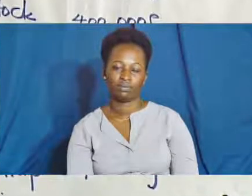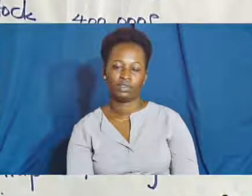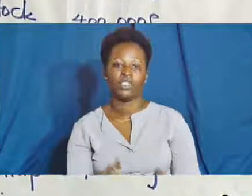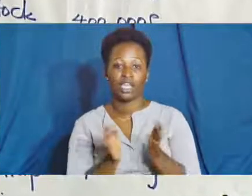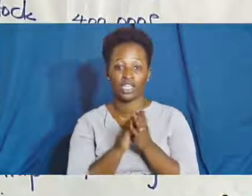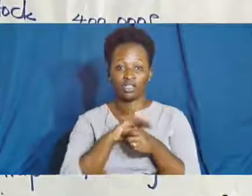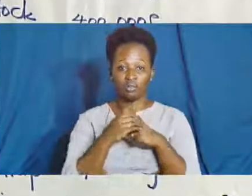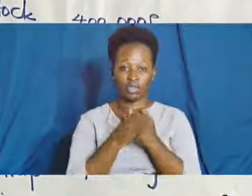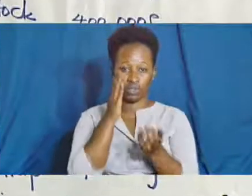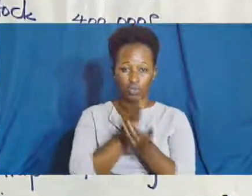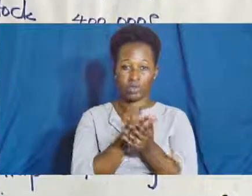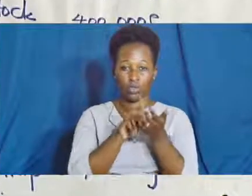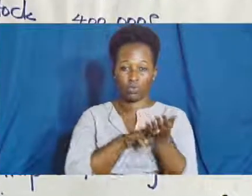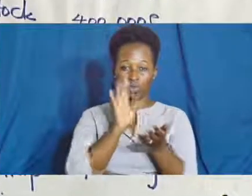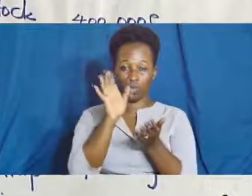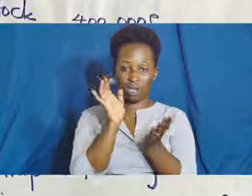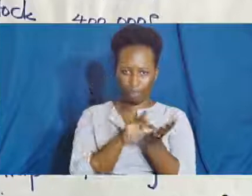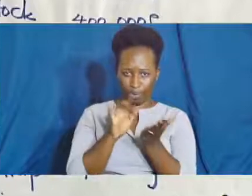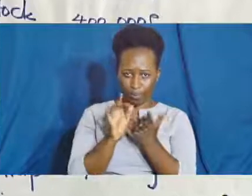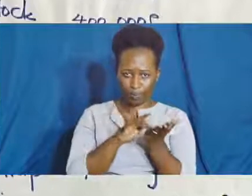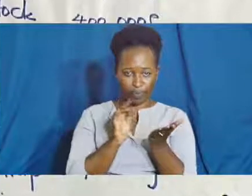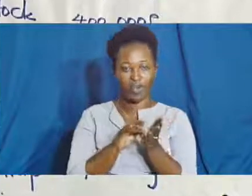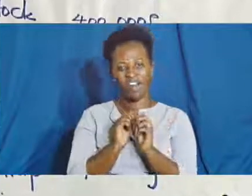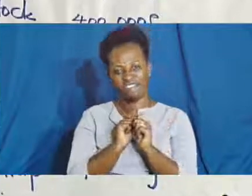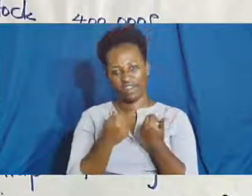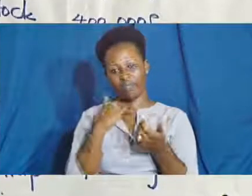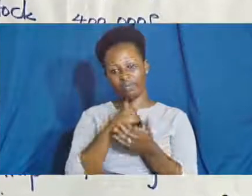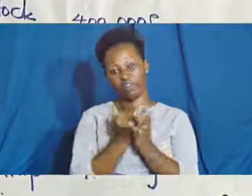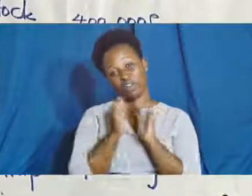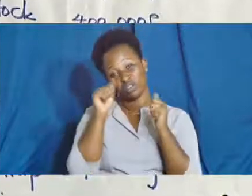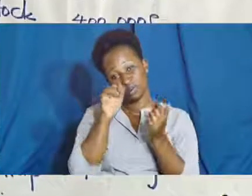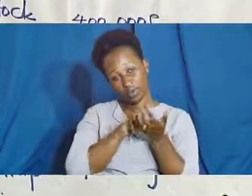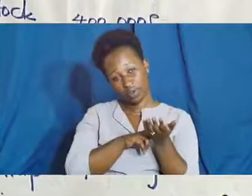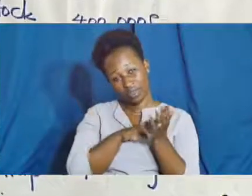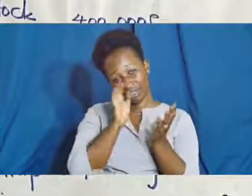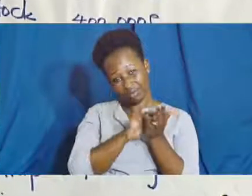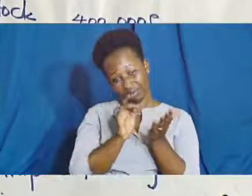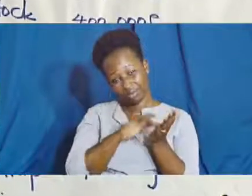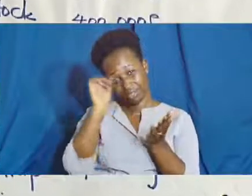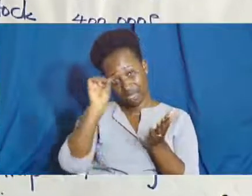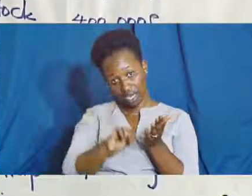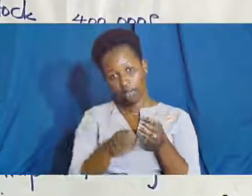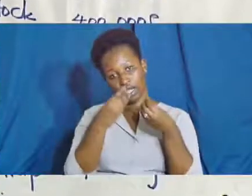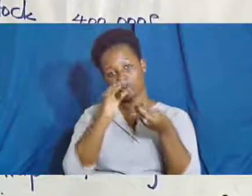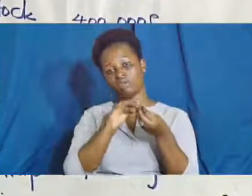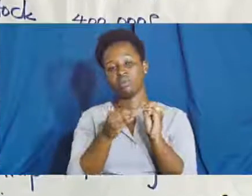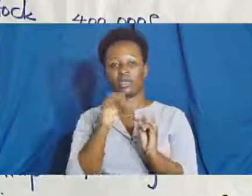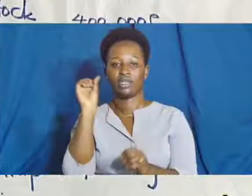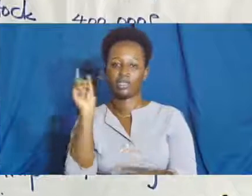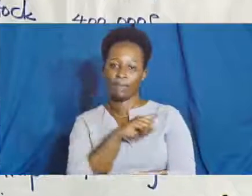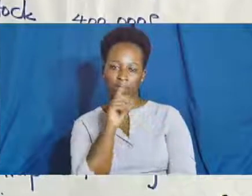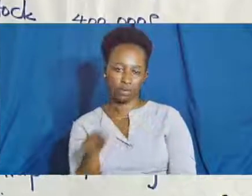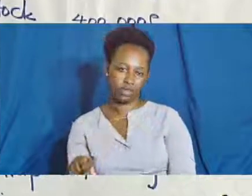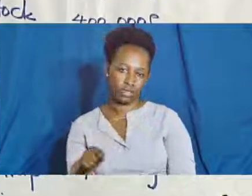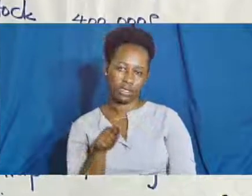And make sure you use your calculator very well, because you may use your calculator and it gives you wrong figures. And